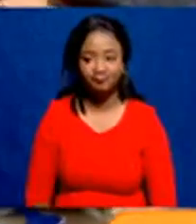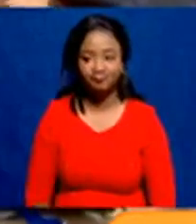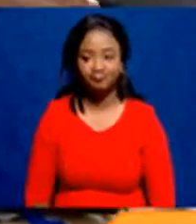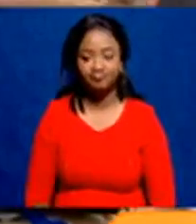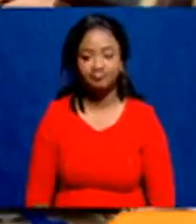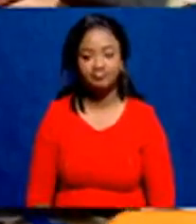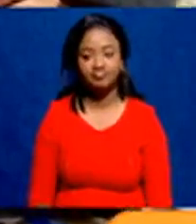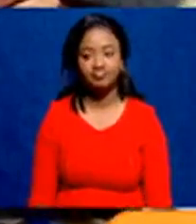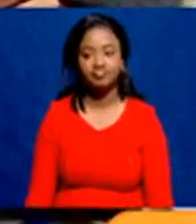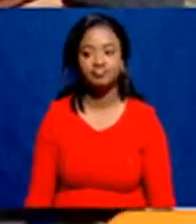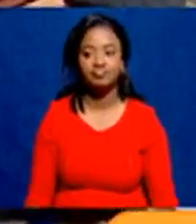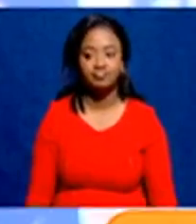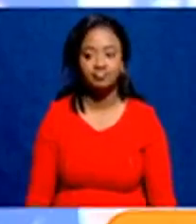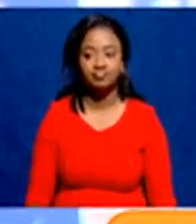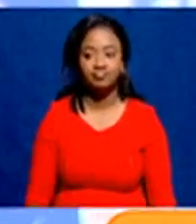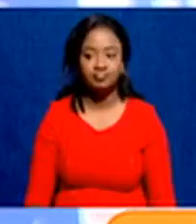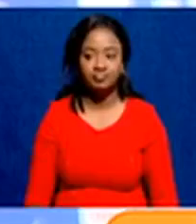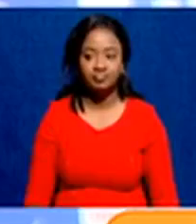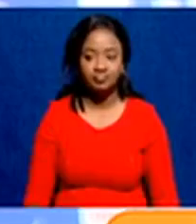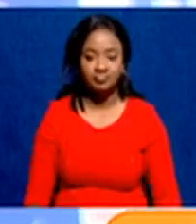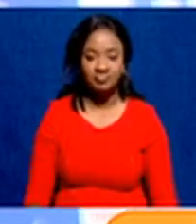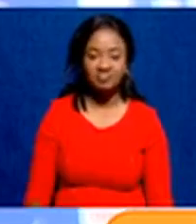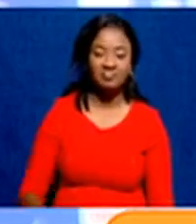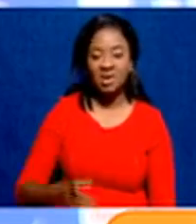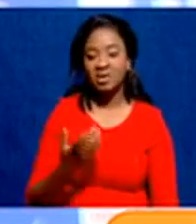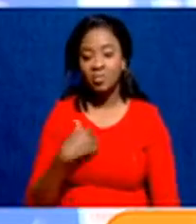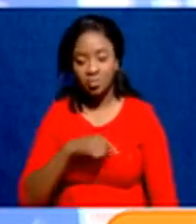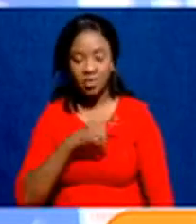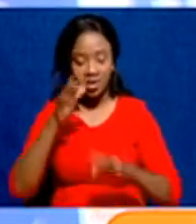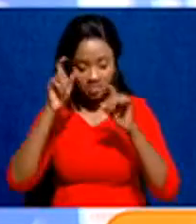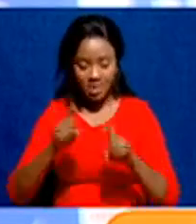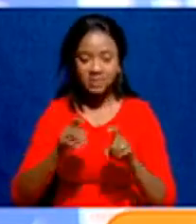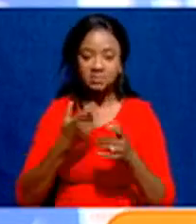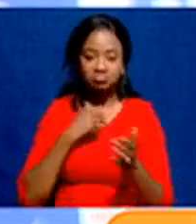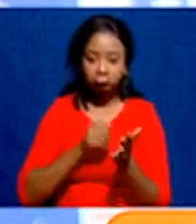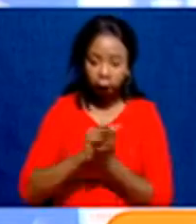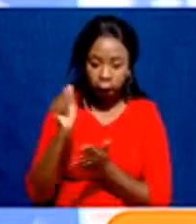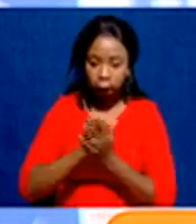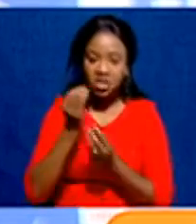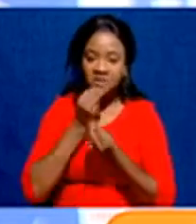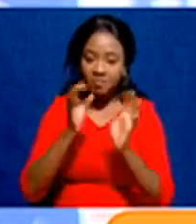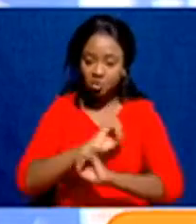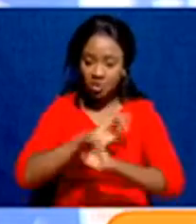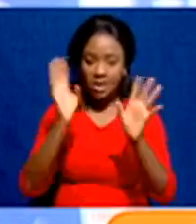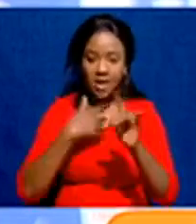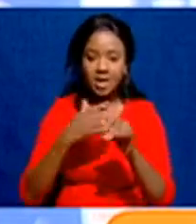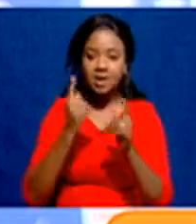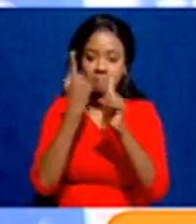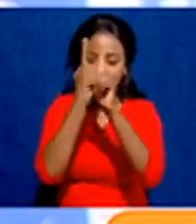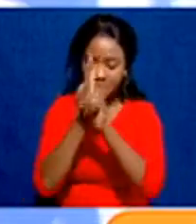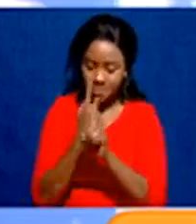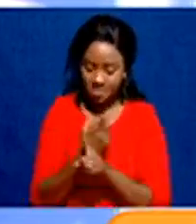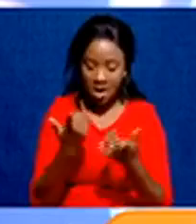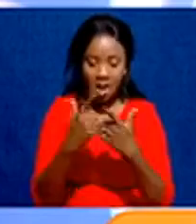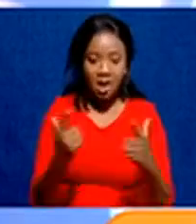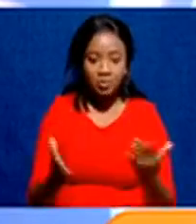need to actually produce documents or information in various languages. There's the need to actually break down the terminologies